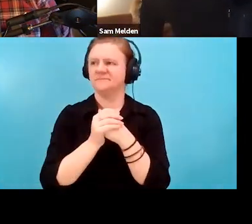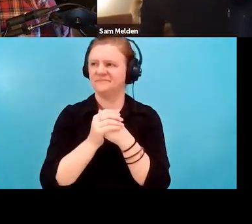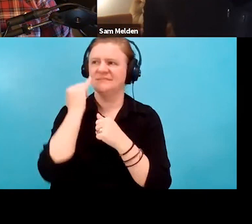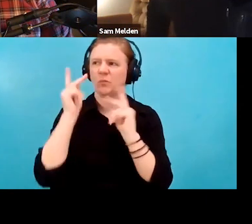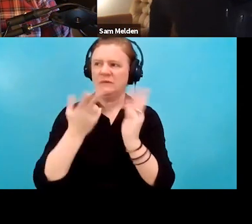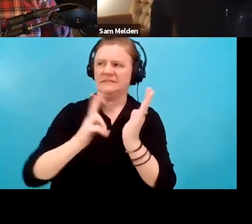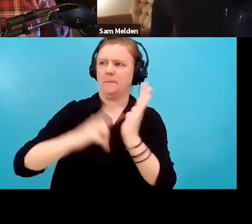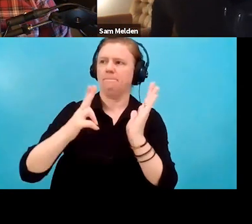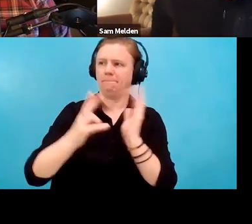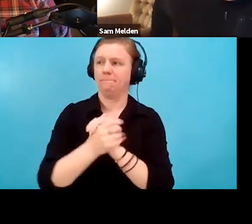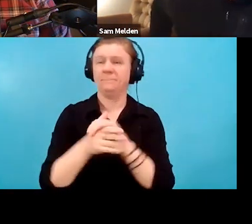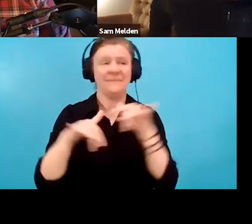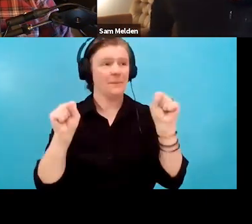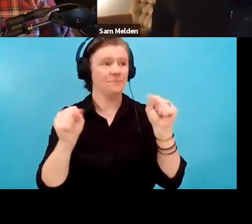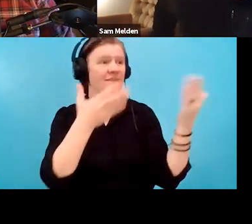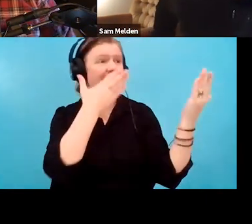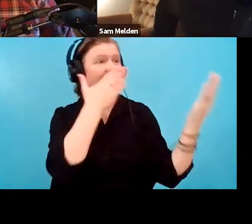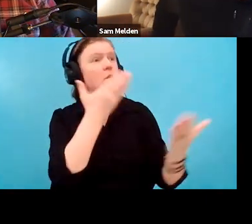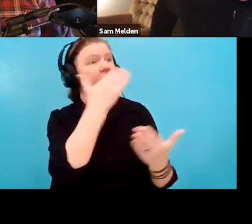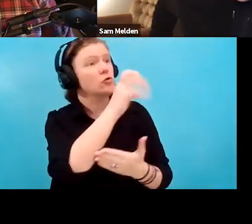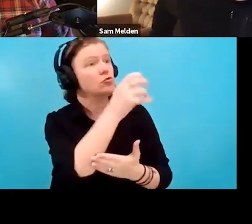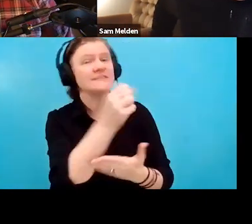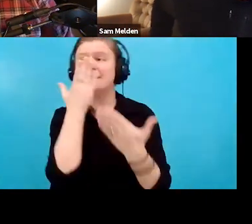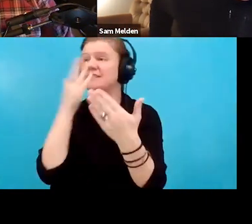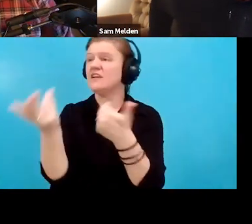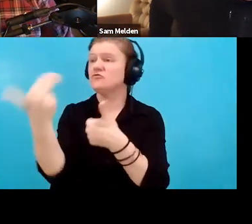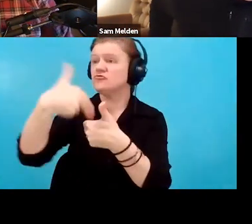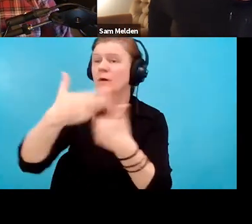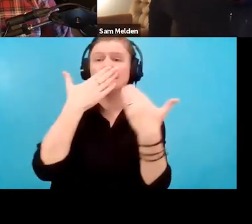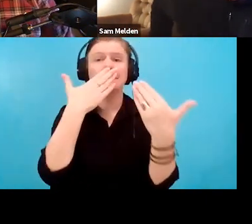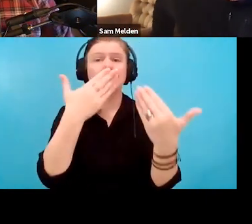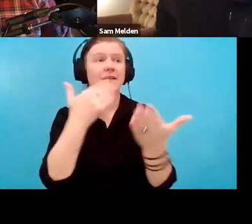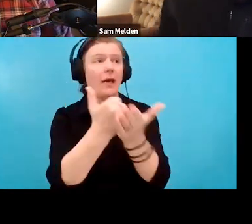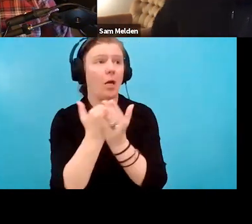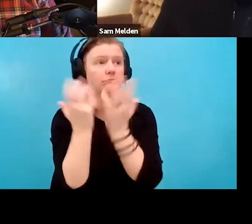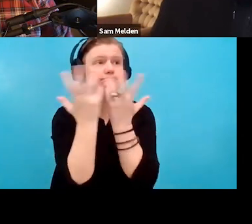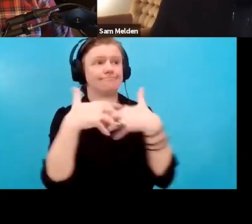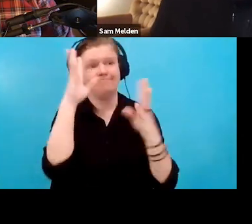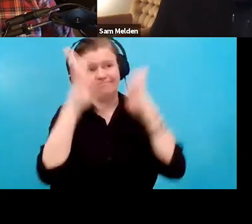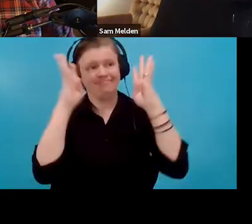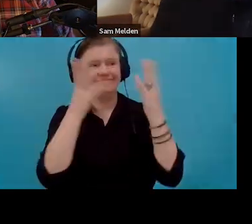it. So thanks, Chris. Thanks to everyone who attended. Thanks to everyone who helped put this together.